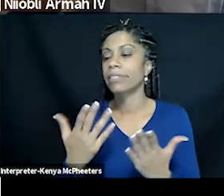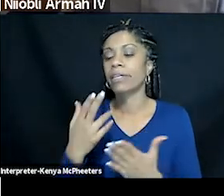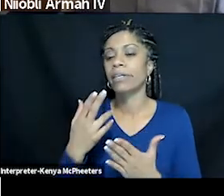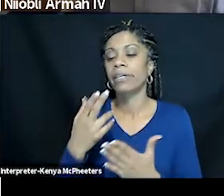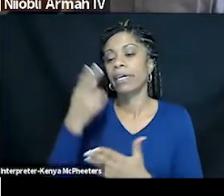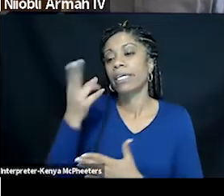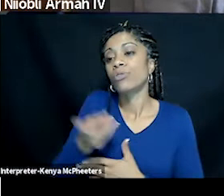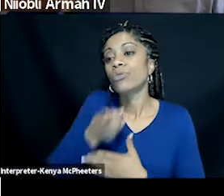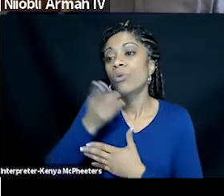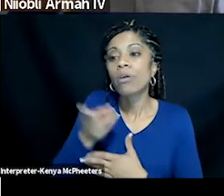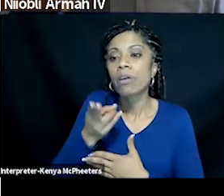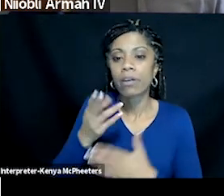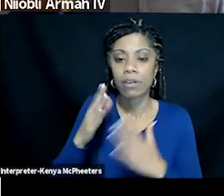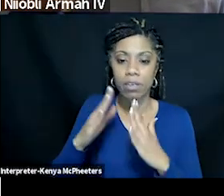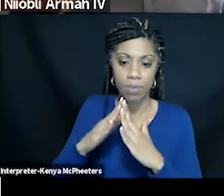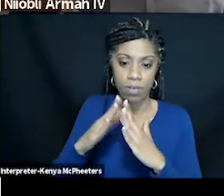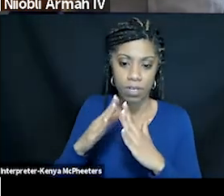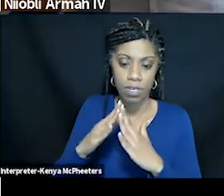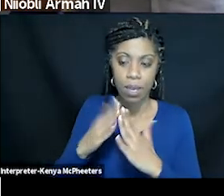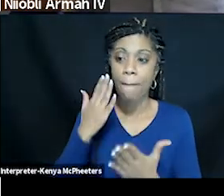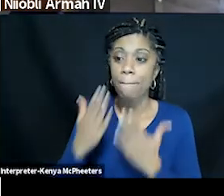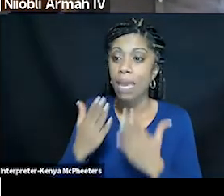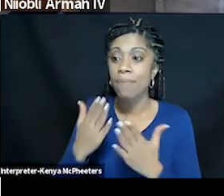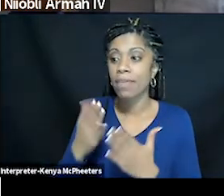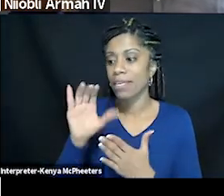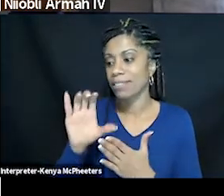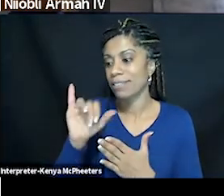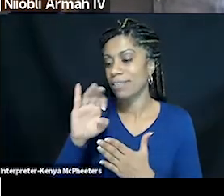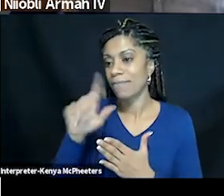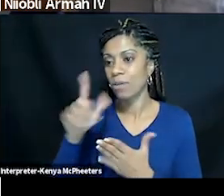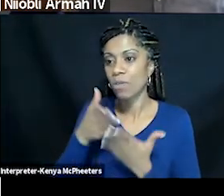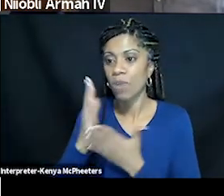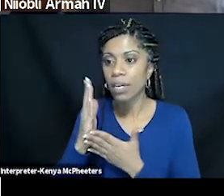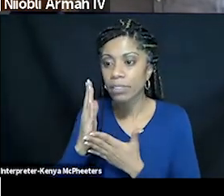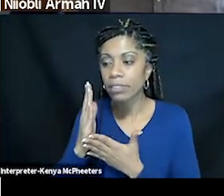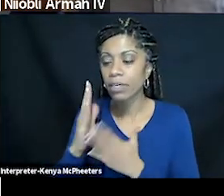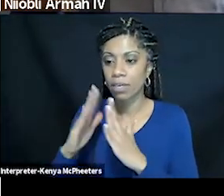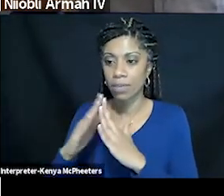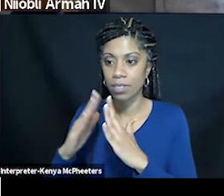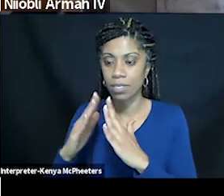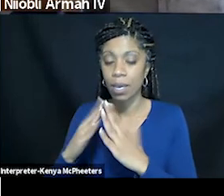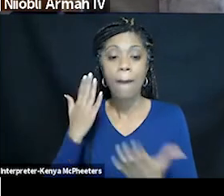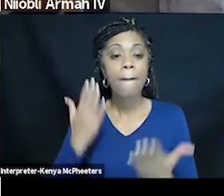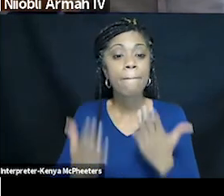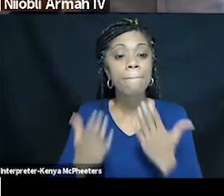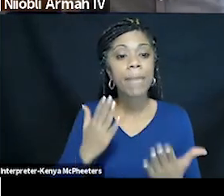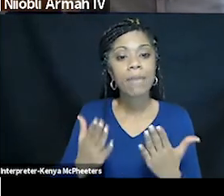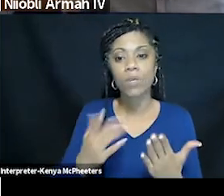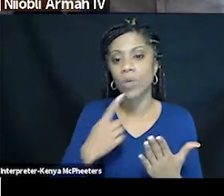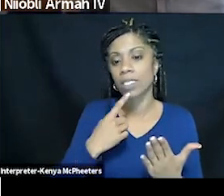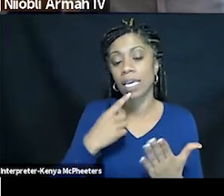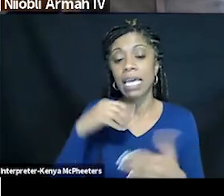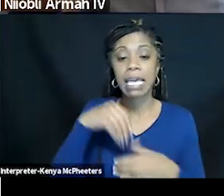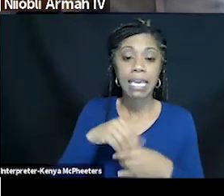the messaging around it can say, you know, for the work that we're doing in Houston, Texas, you know, in the third ward, and